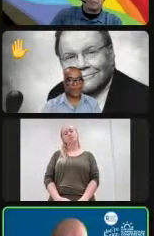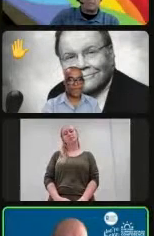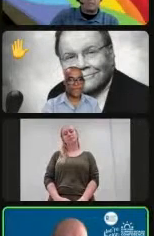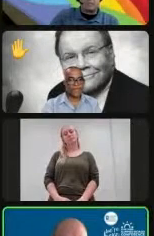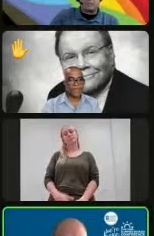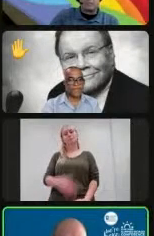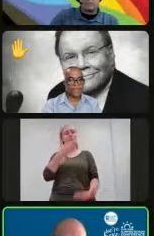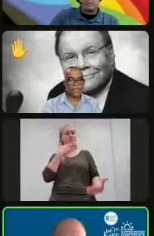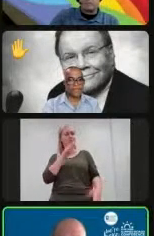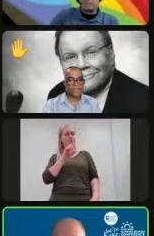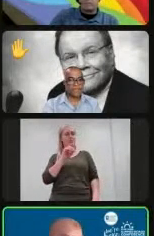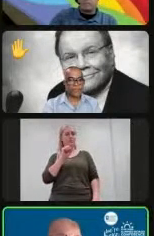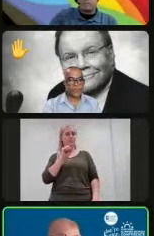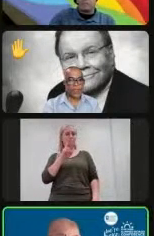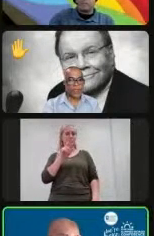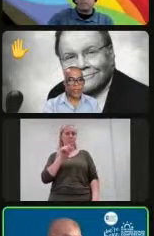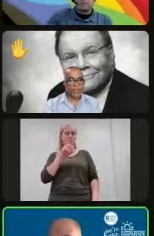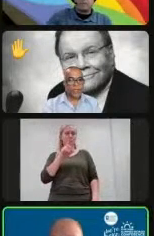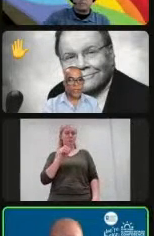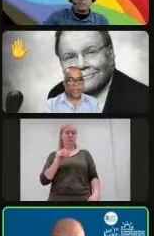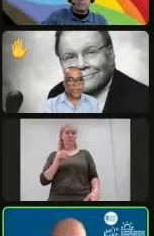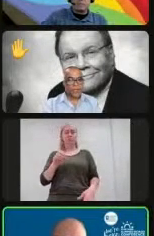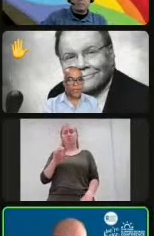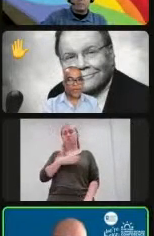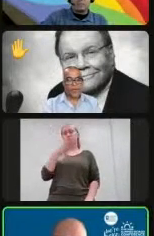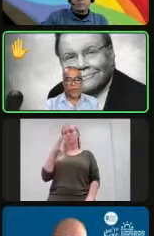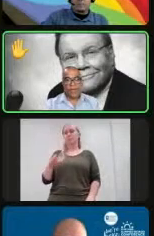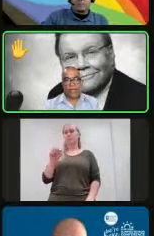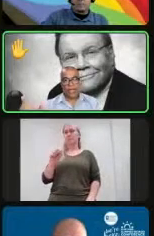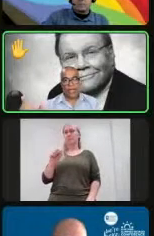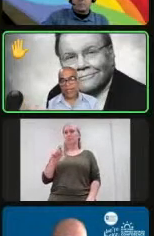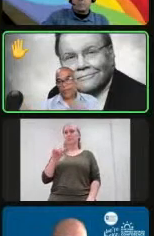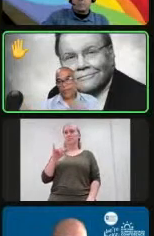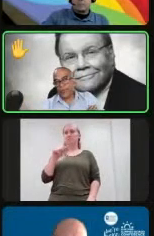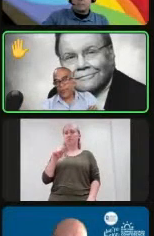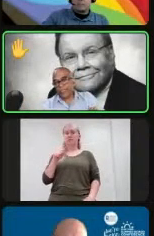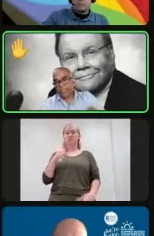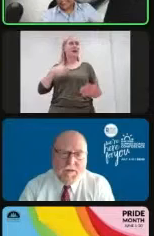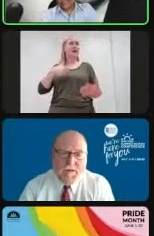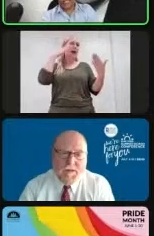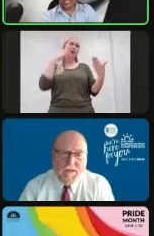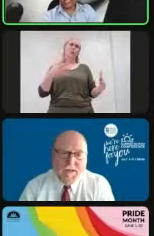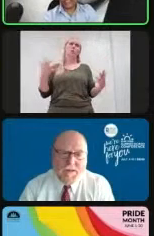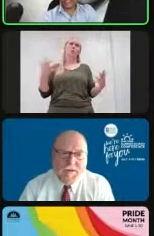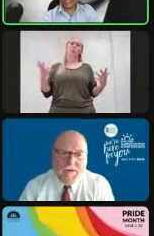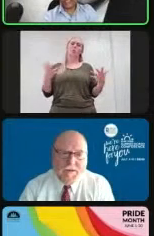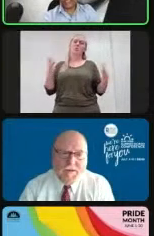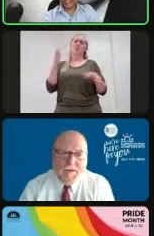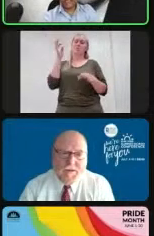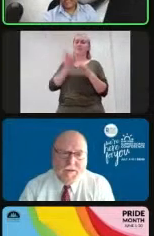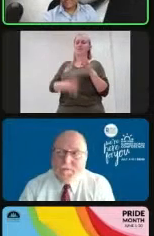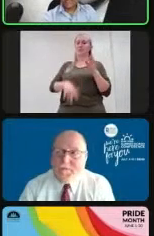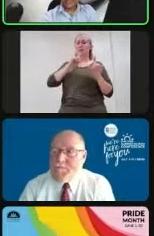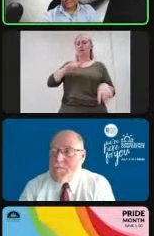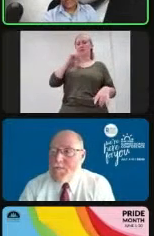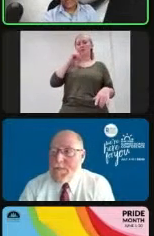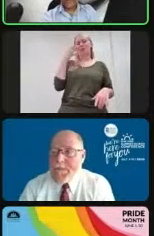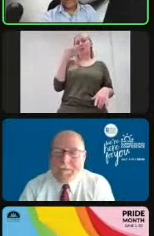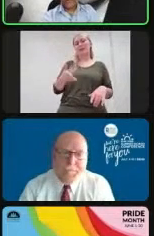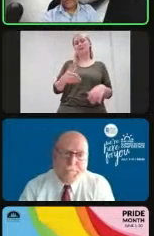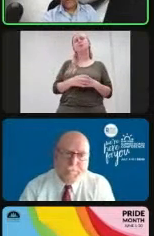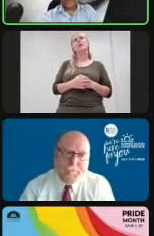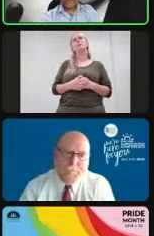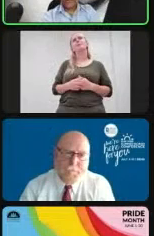Thanks, Osvaldo. Satya? You know, I don't know what's the simple answer to this. You